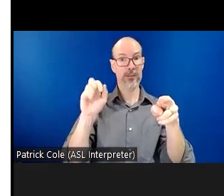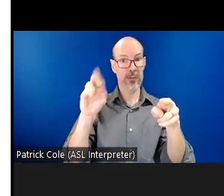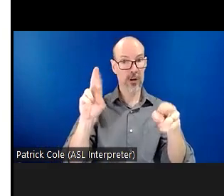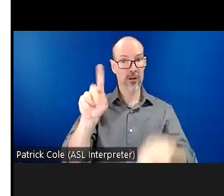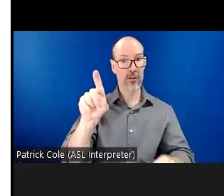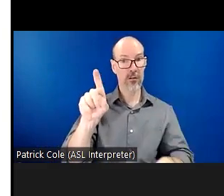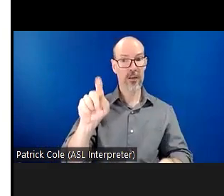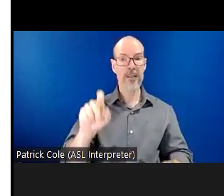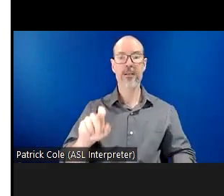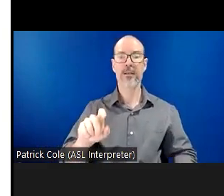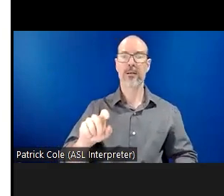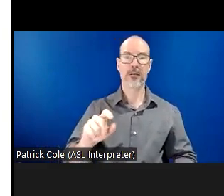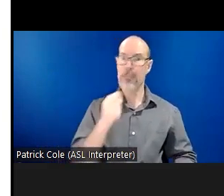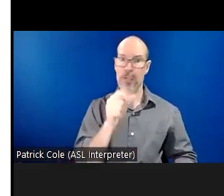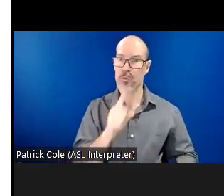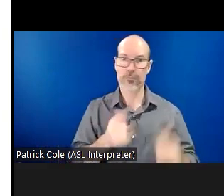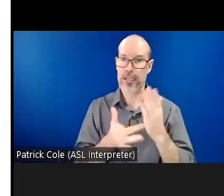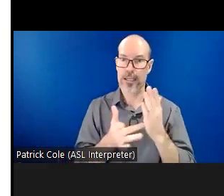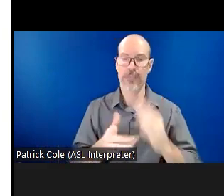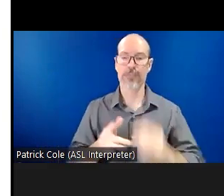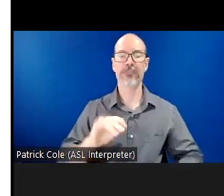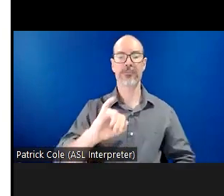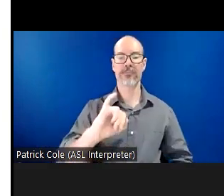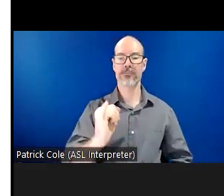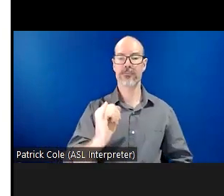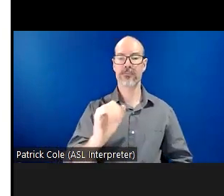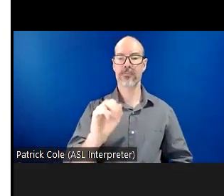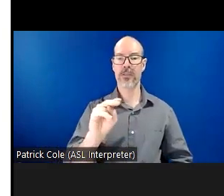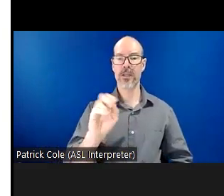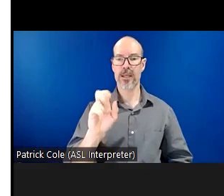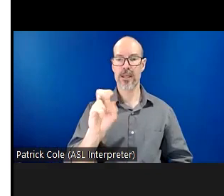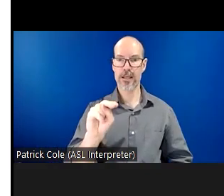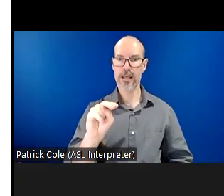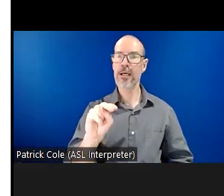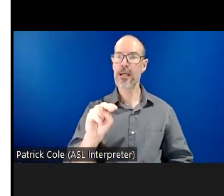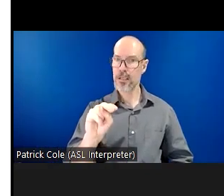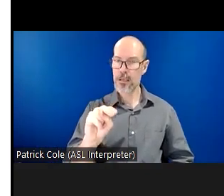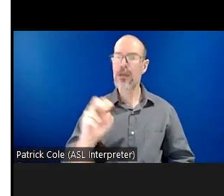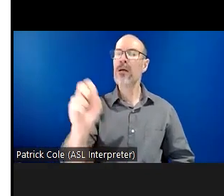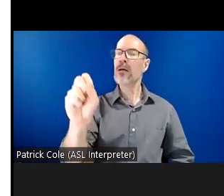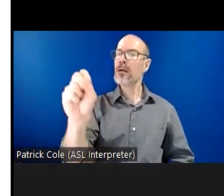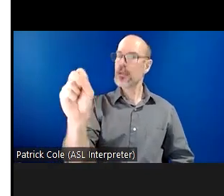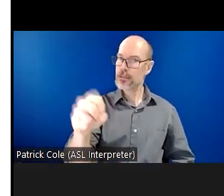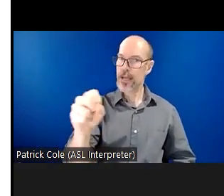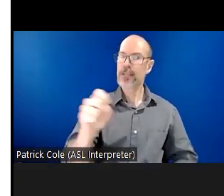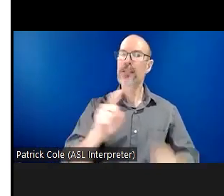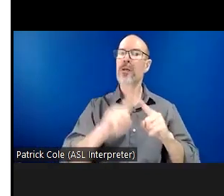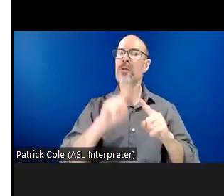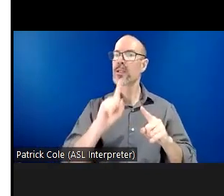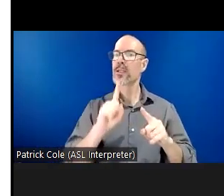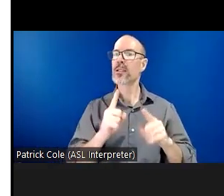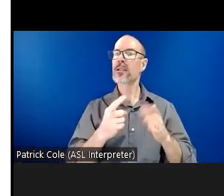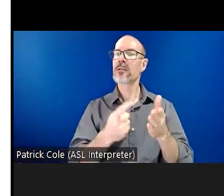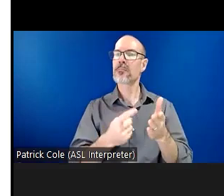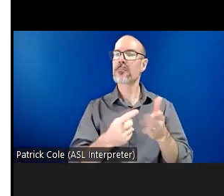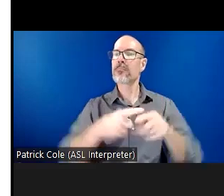I think that the economics of an individual project may prove that like the larger warehouses